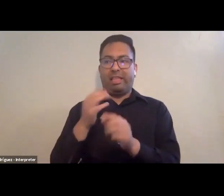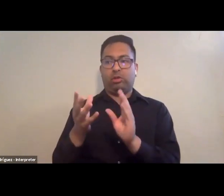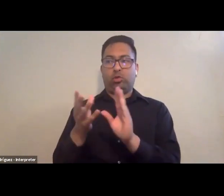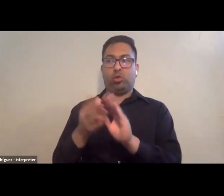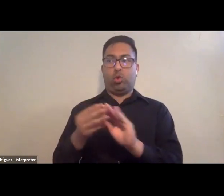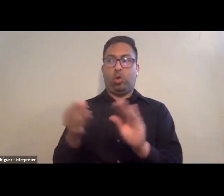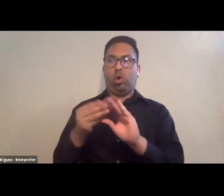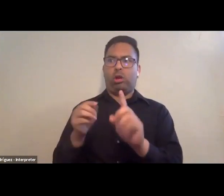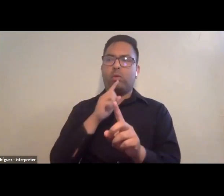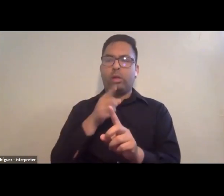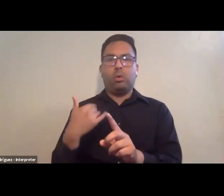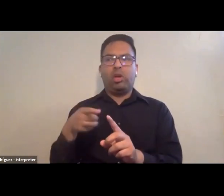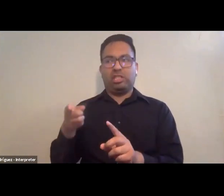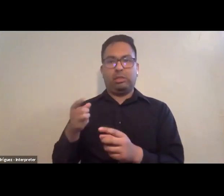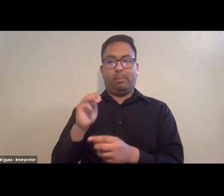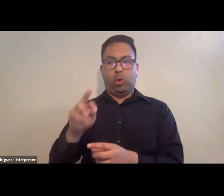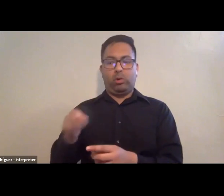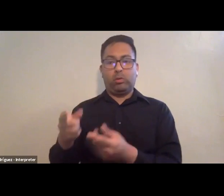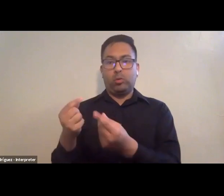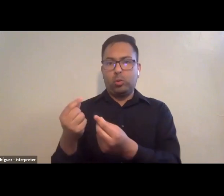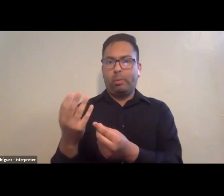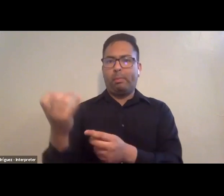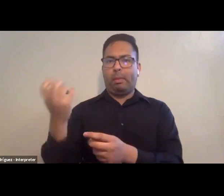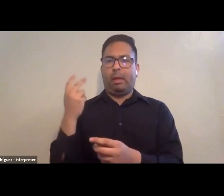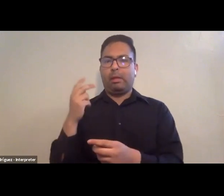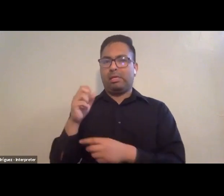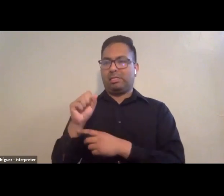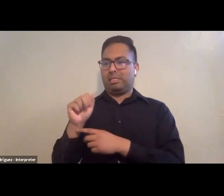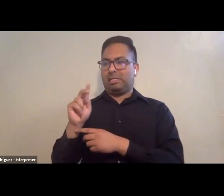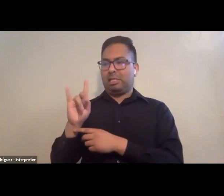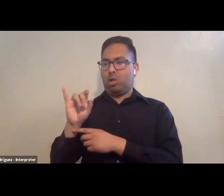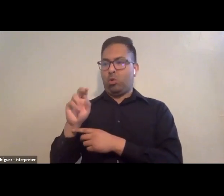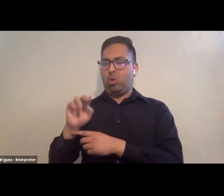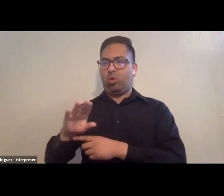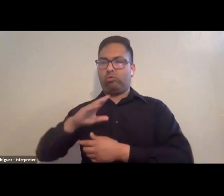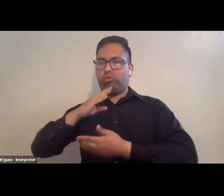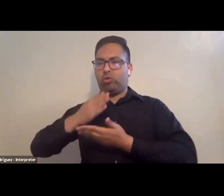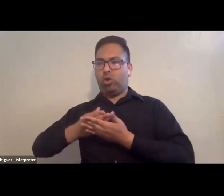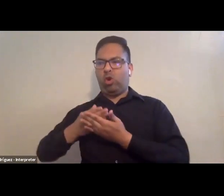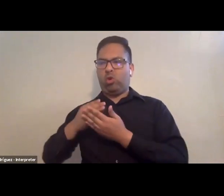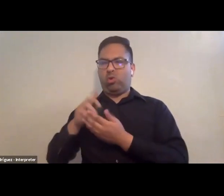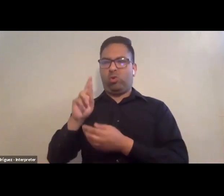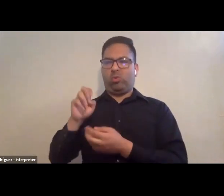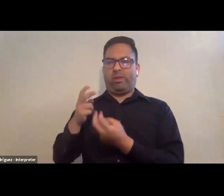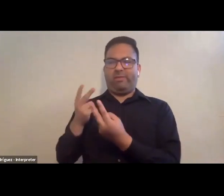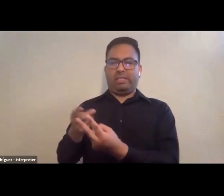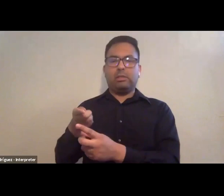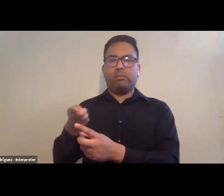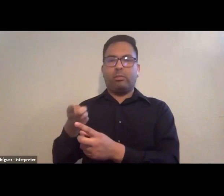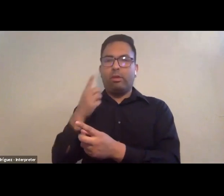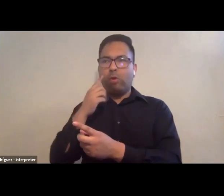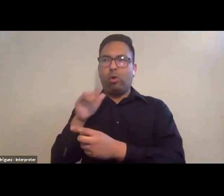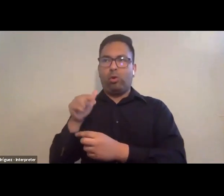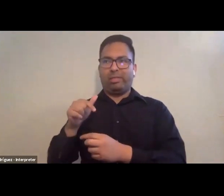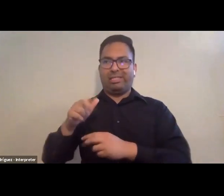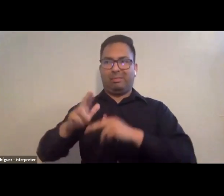back a second time in Sandino's Daughters Revisited to strengthen this edifice, this bridge, and